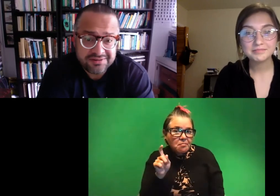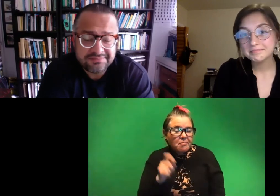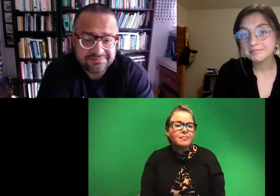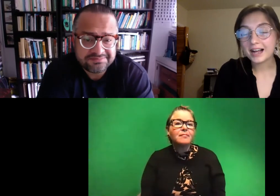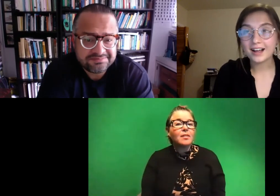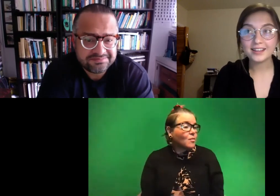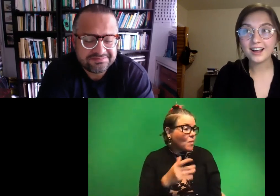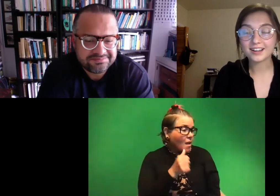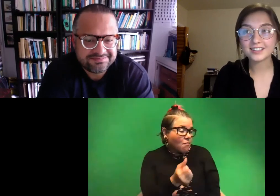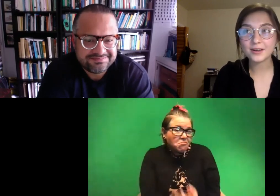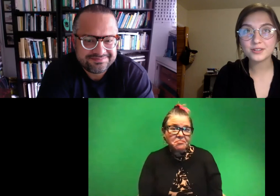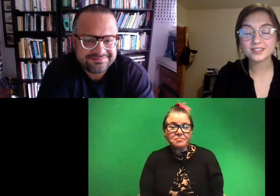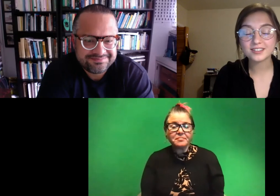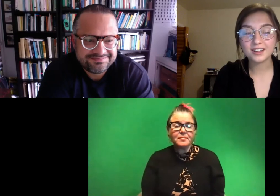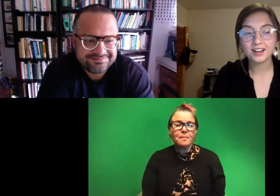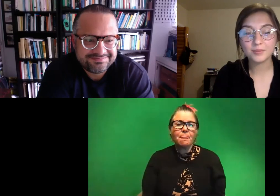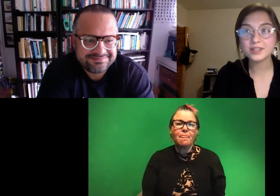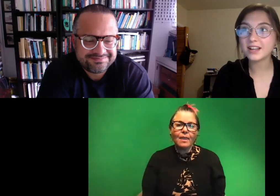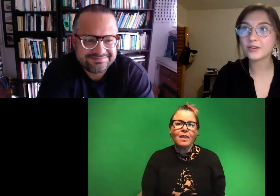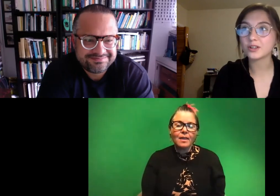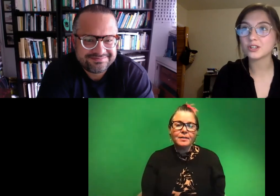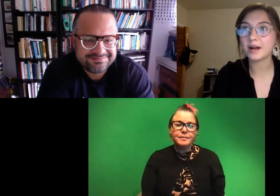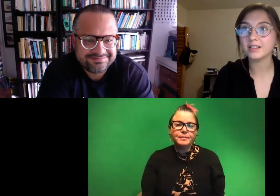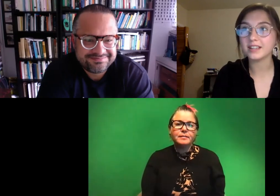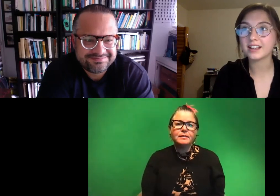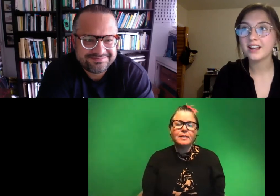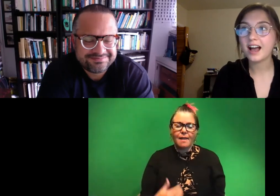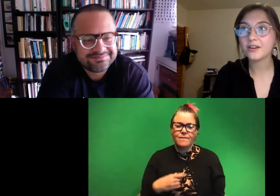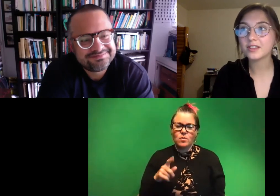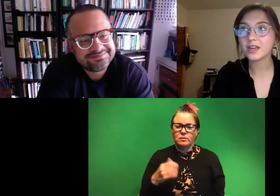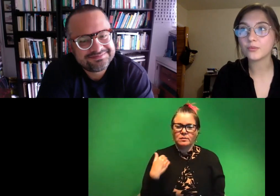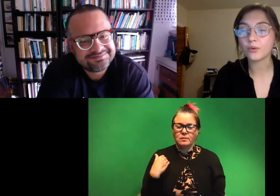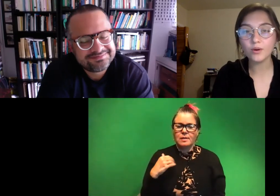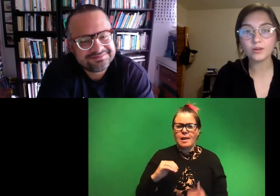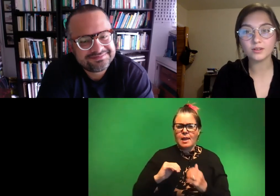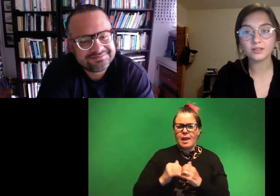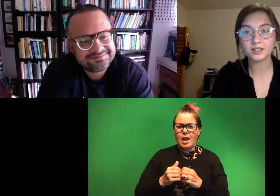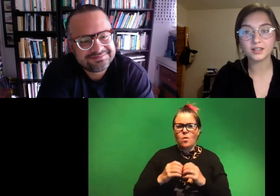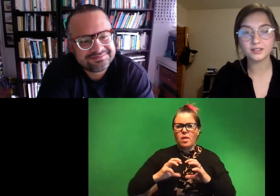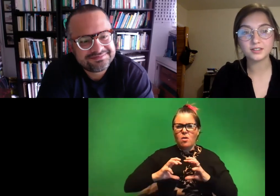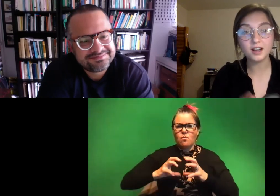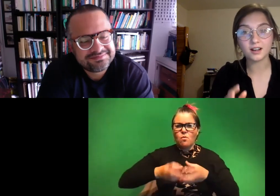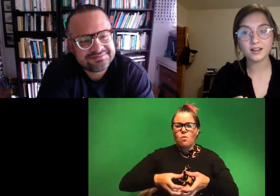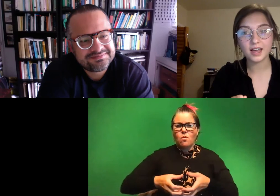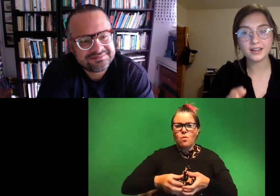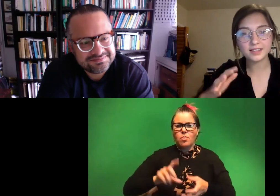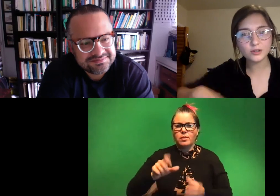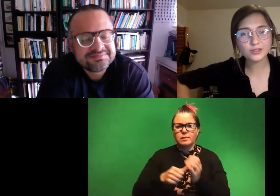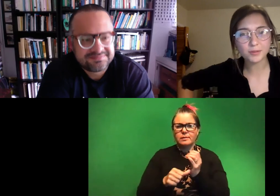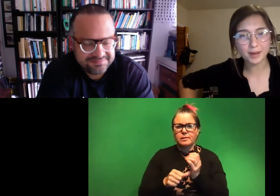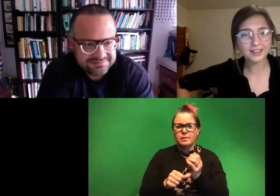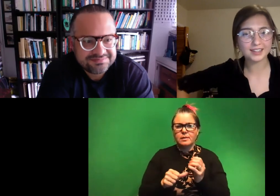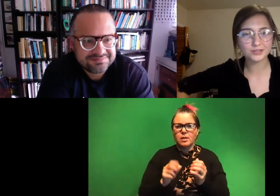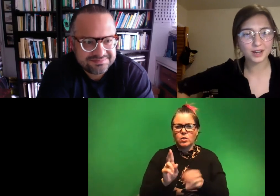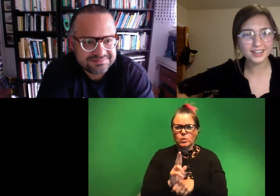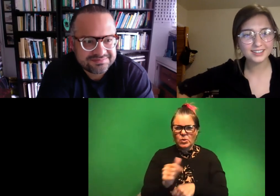not? Yeah, because I was, we did have a question about like, how do they roll the dung, and they use